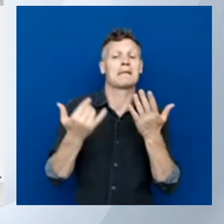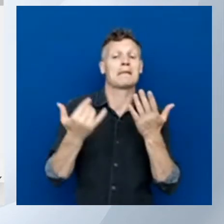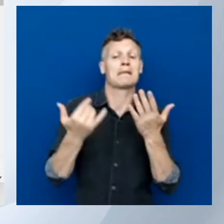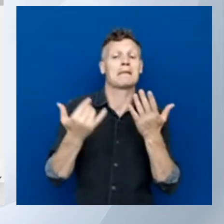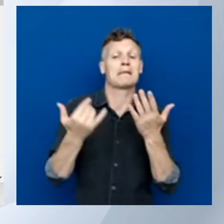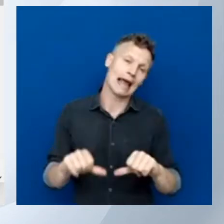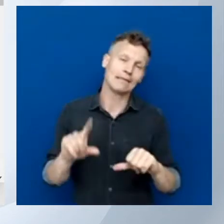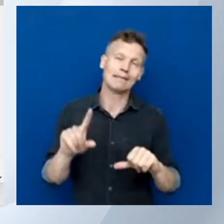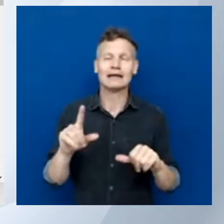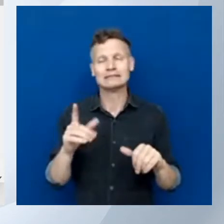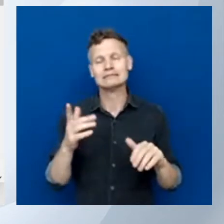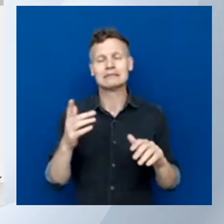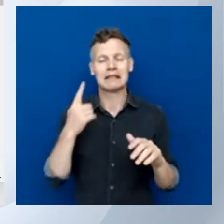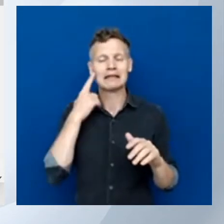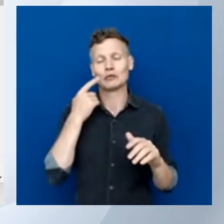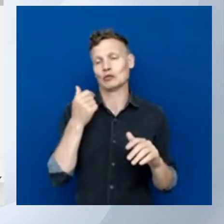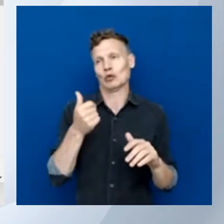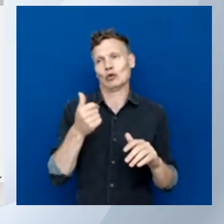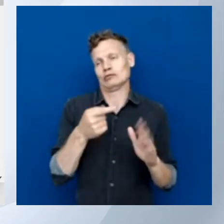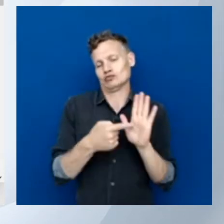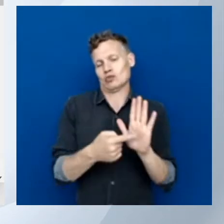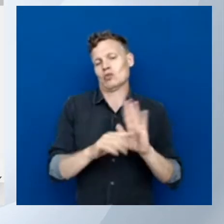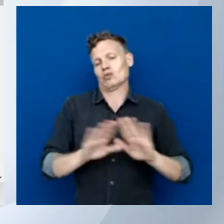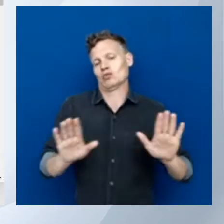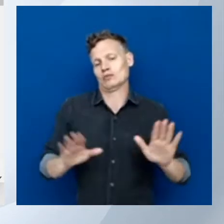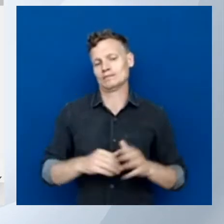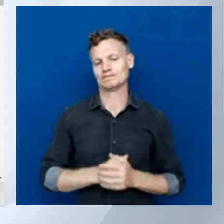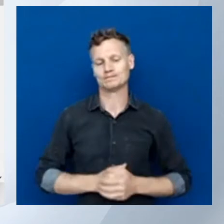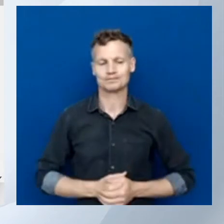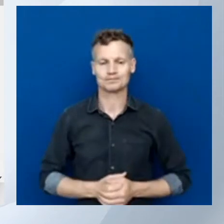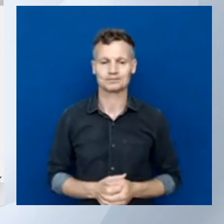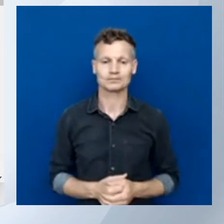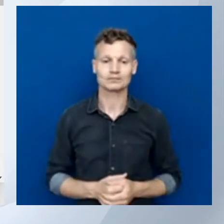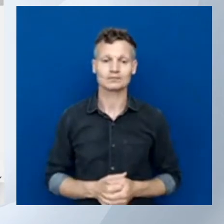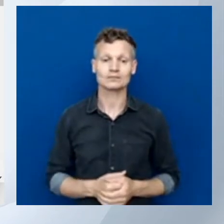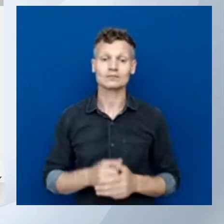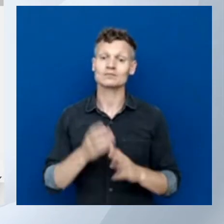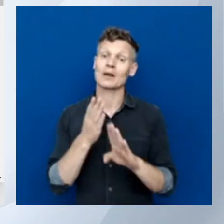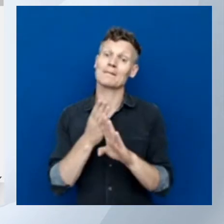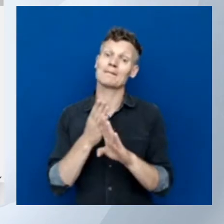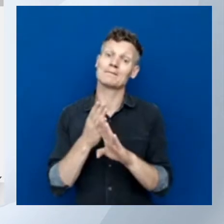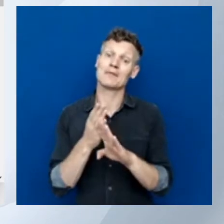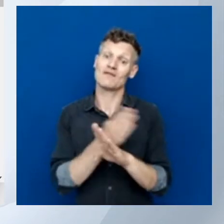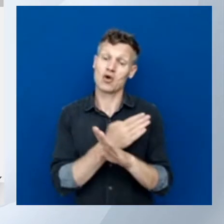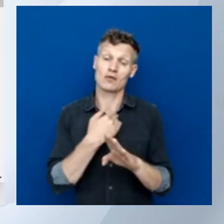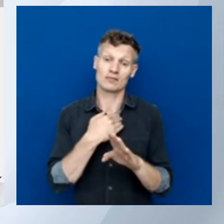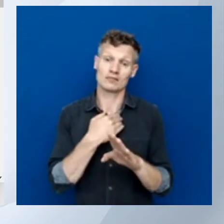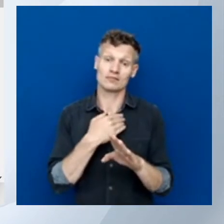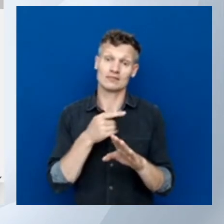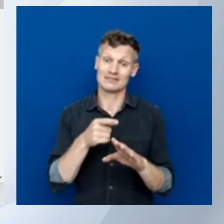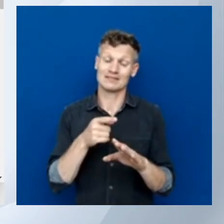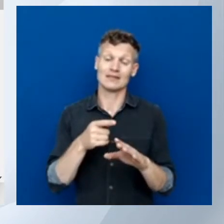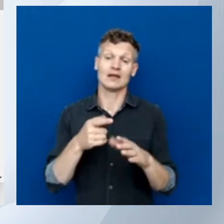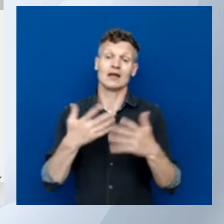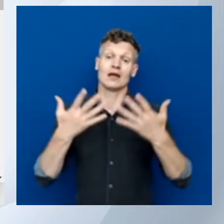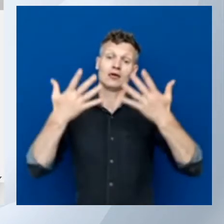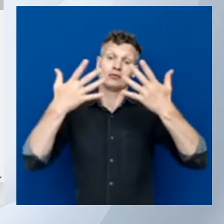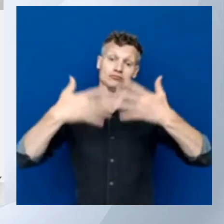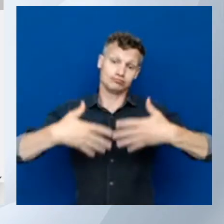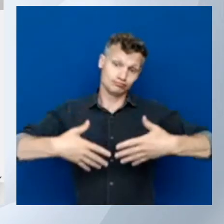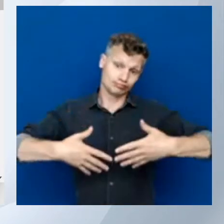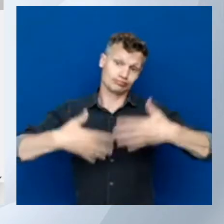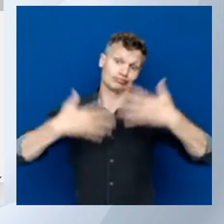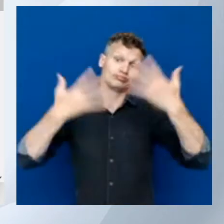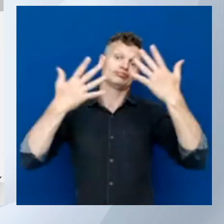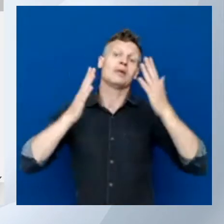now. So before passing the data to the model for training, it has to be prepared for tokenizing as well. And